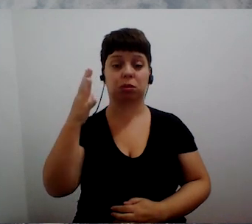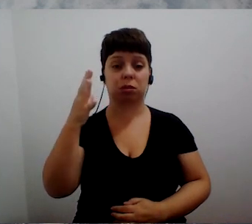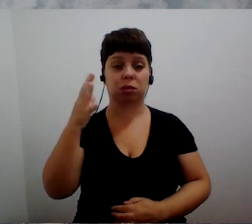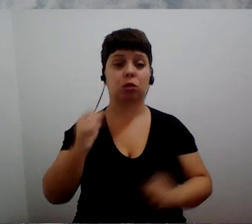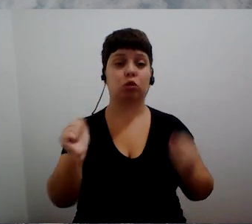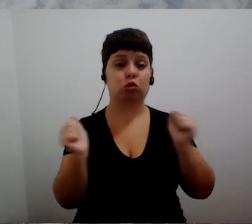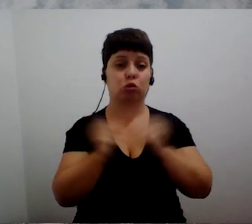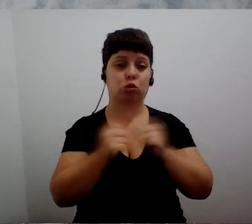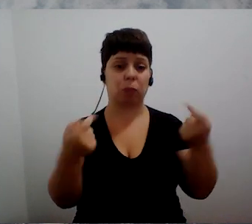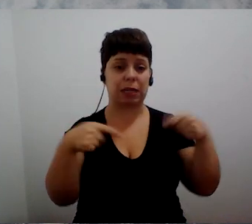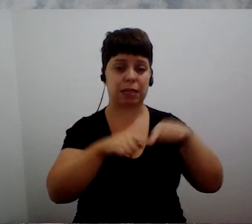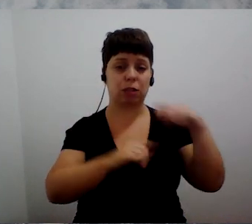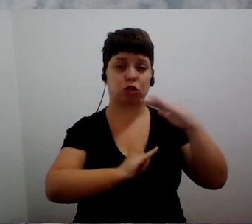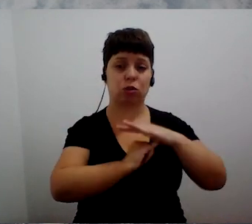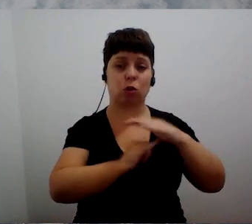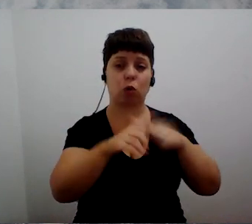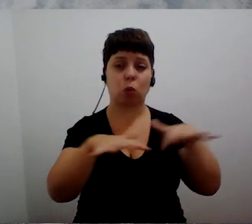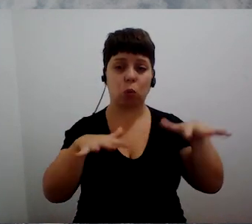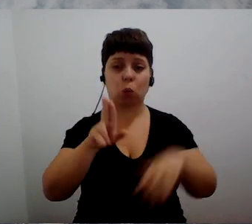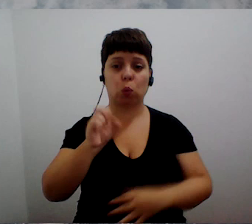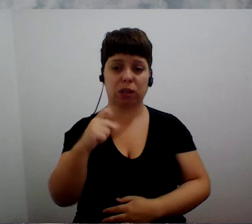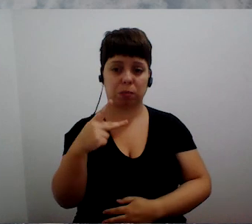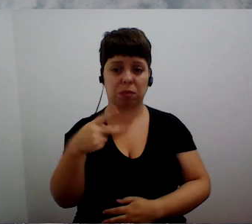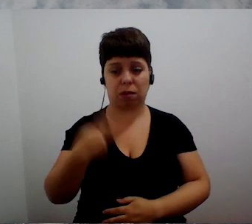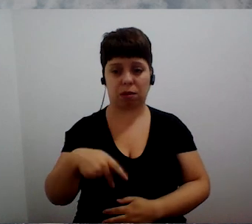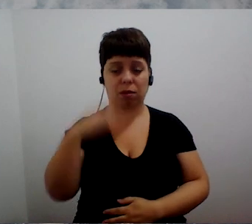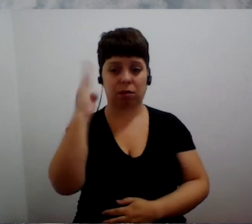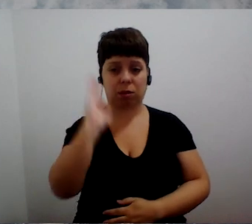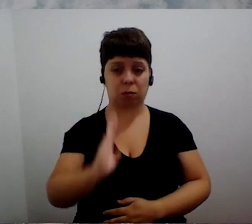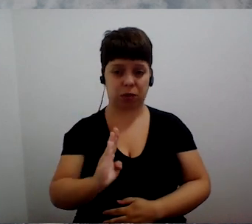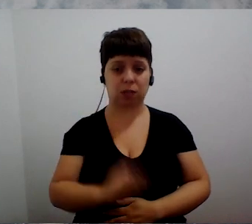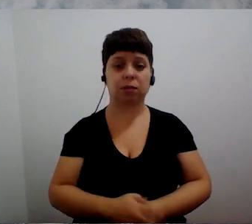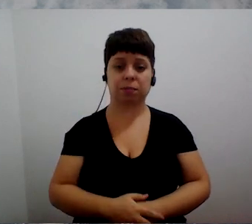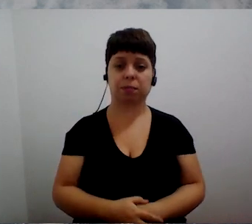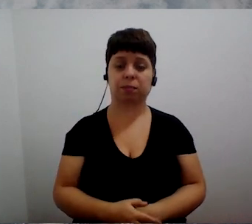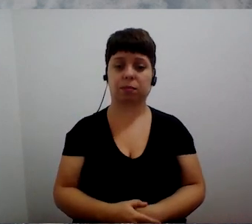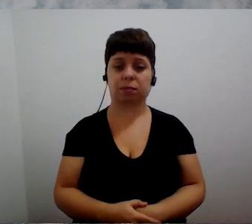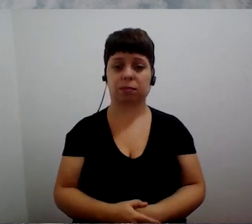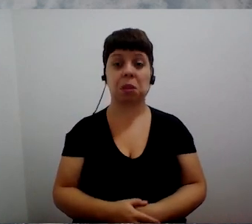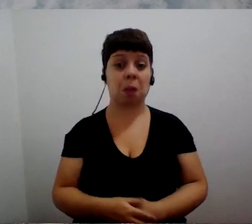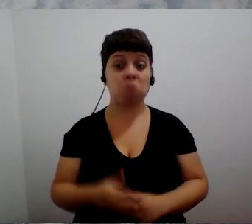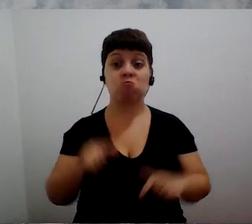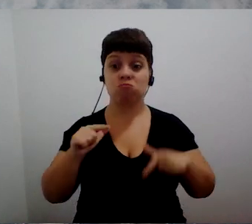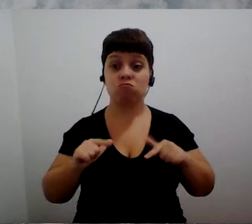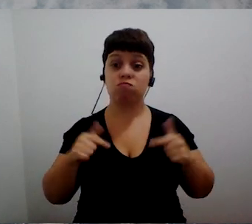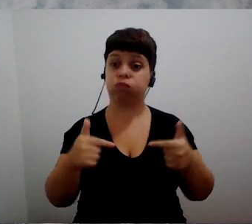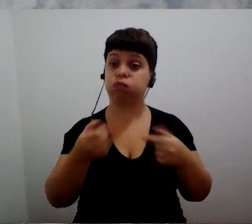worked with the Oceanographic Institute here, from NUSP here in